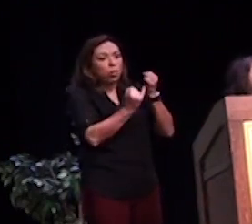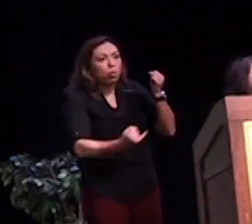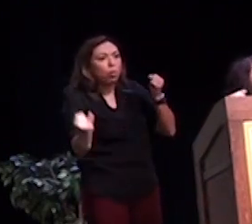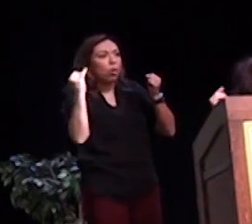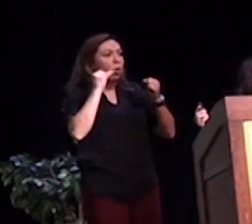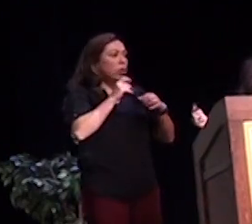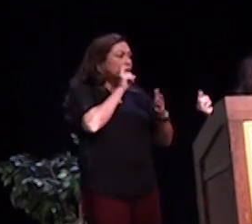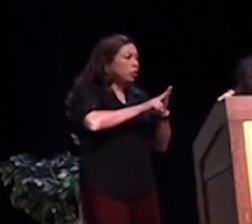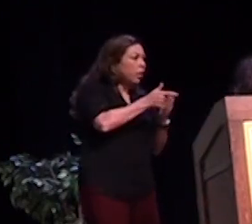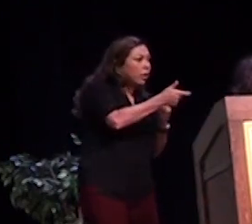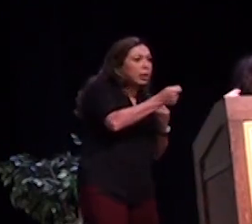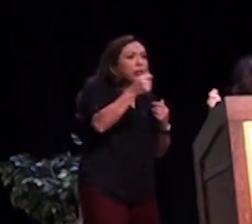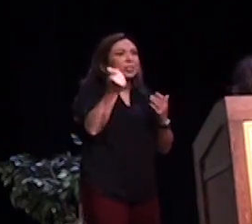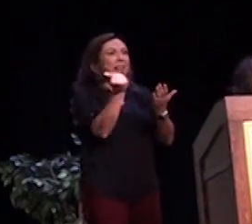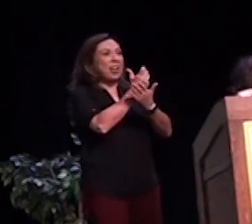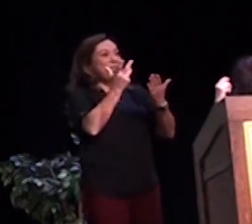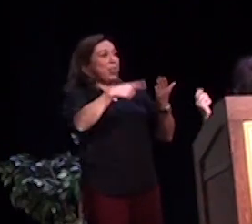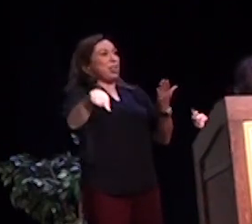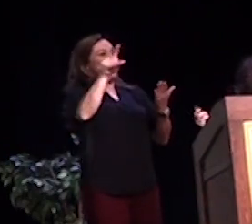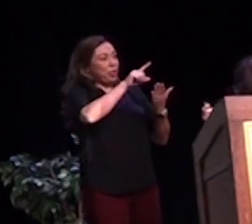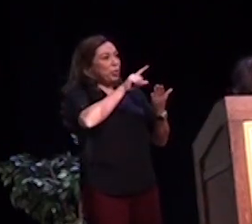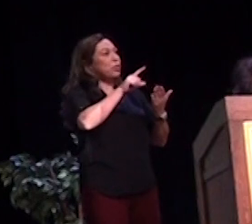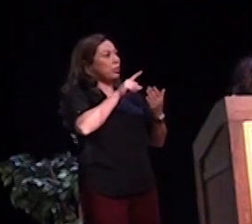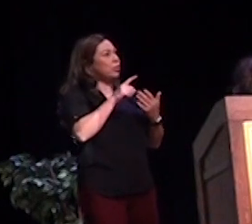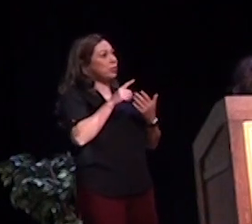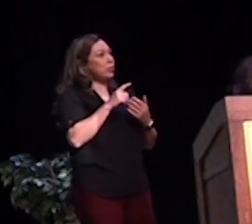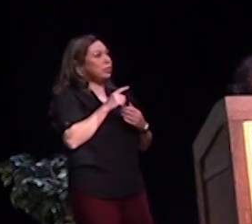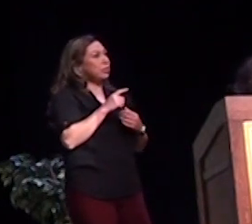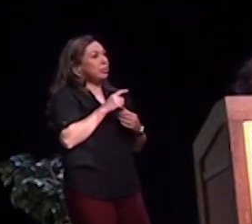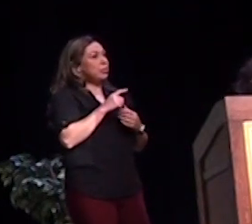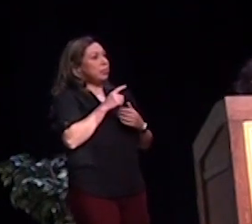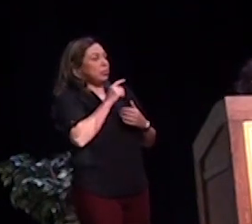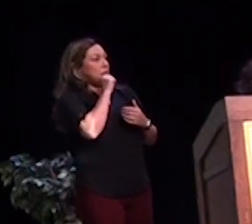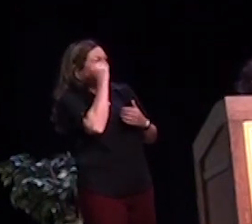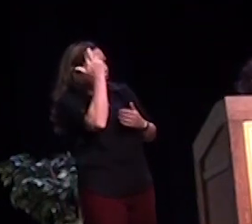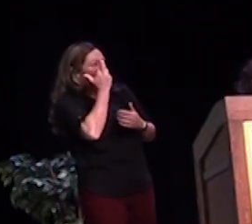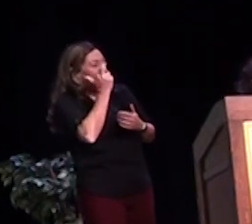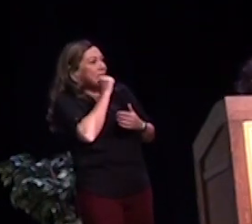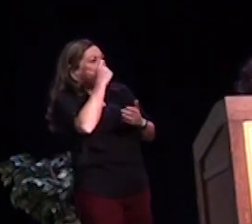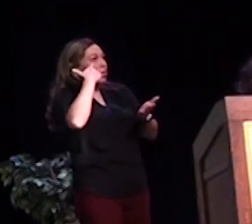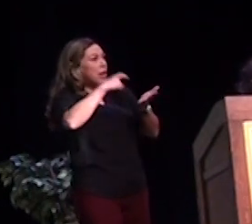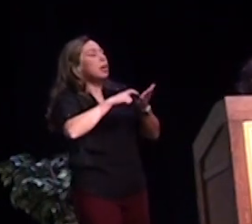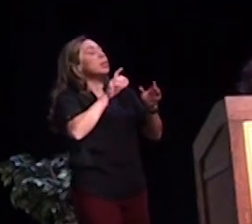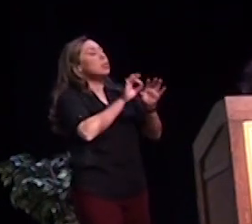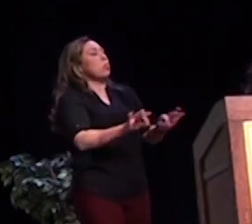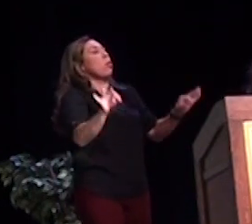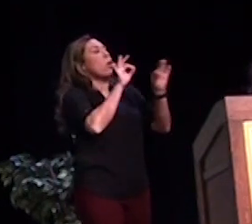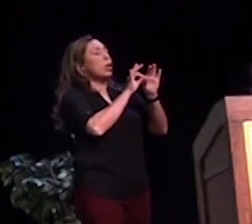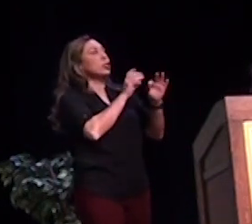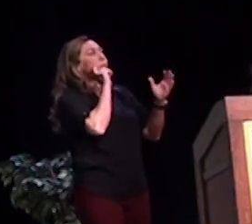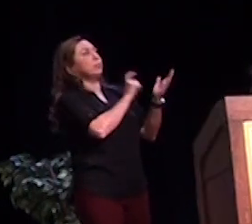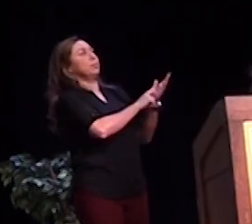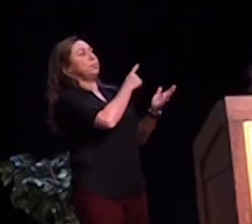clickers, all of the things we all know happens, but it's important to recognize people who make it happen.